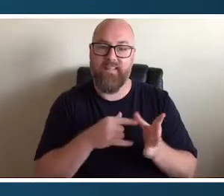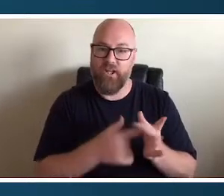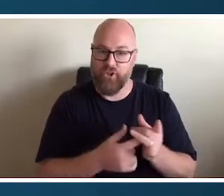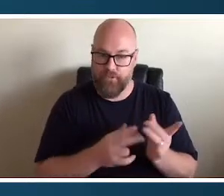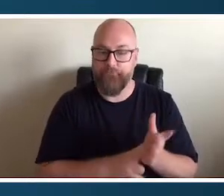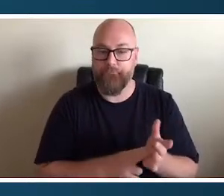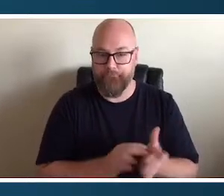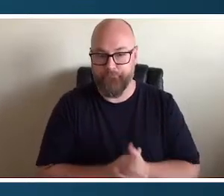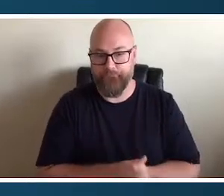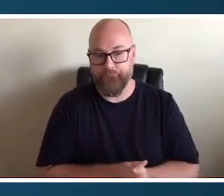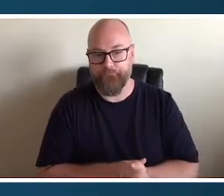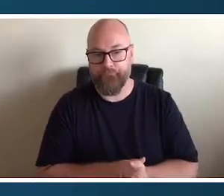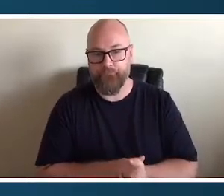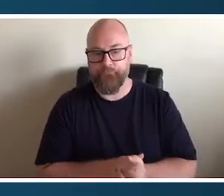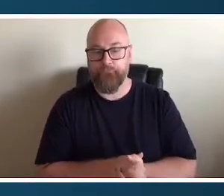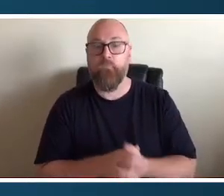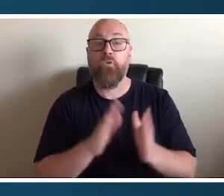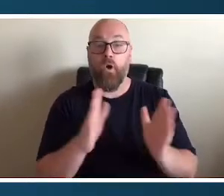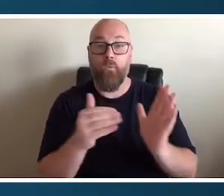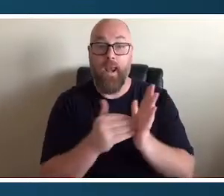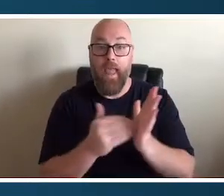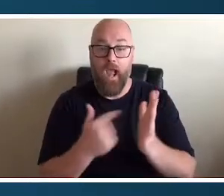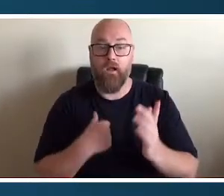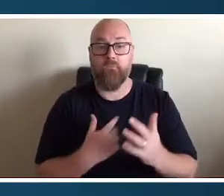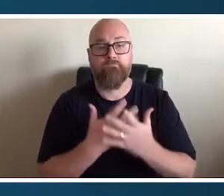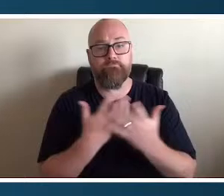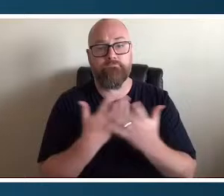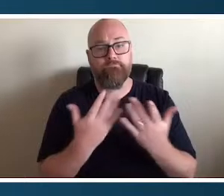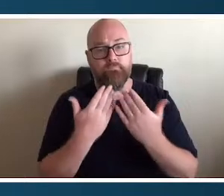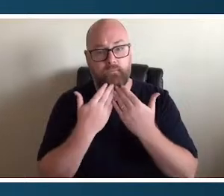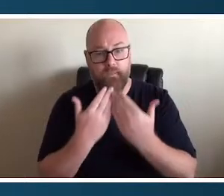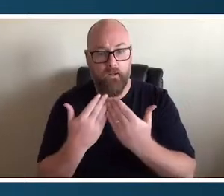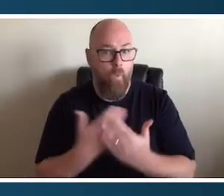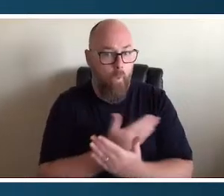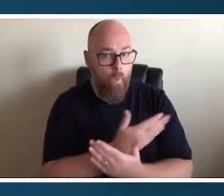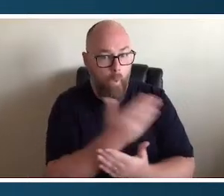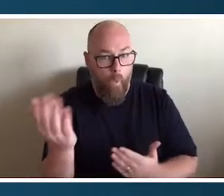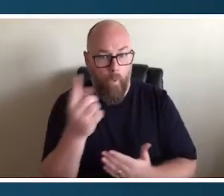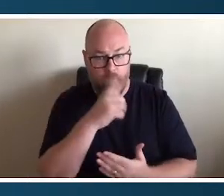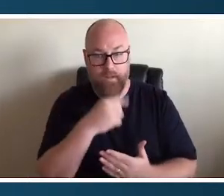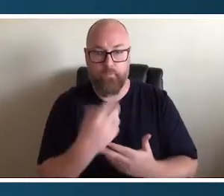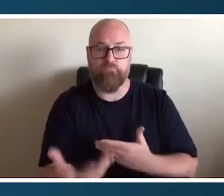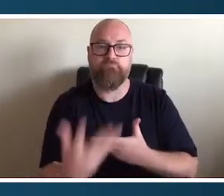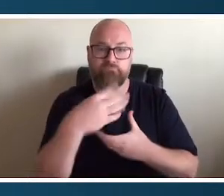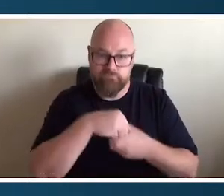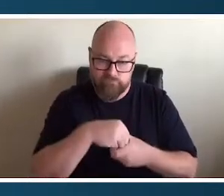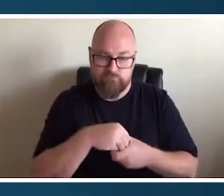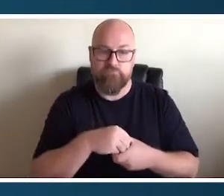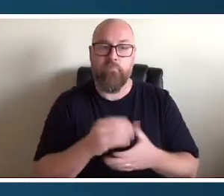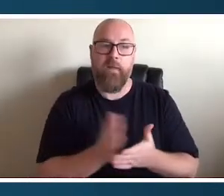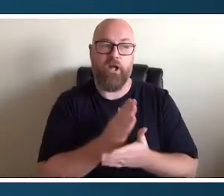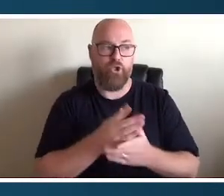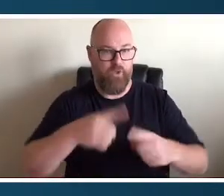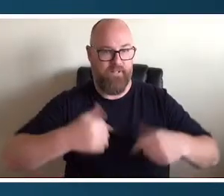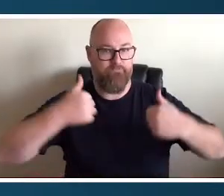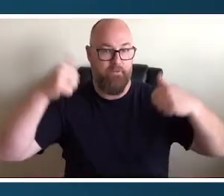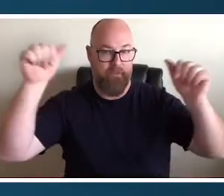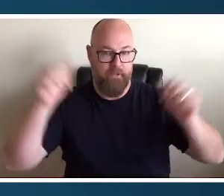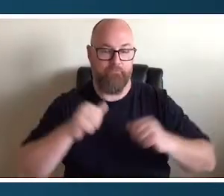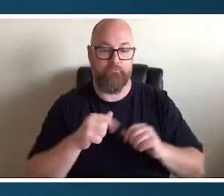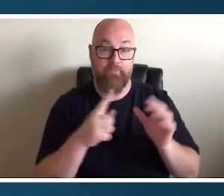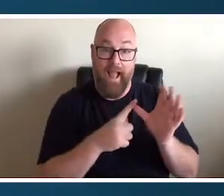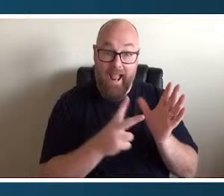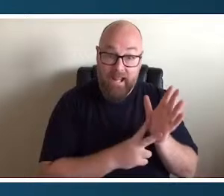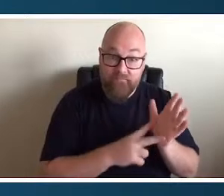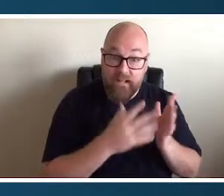So now I just want to take a moment to thank all of the people who've contributed to the success of this event, from the AV folks to